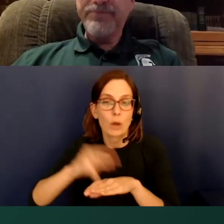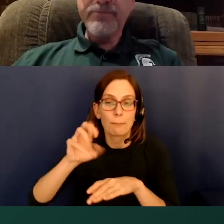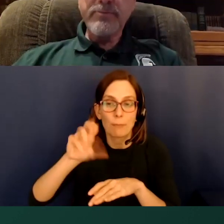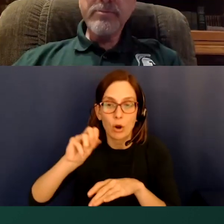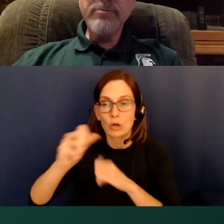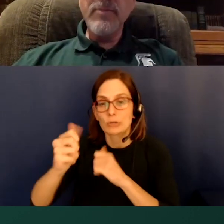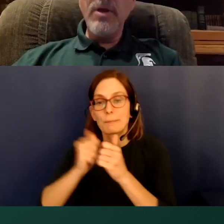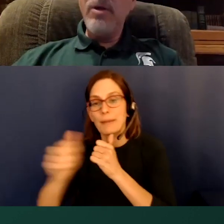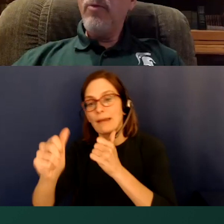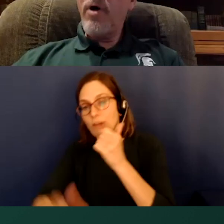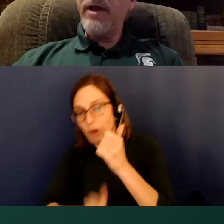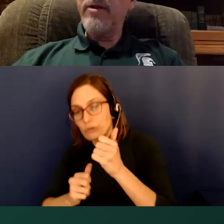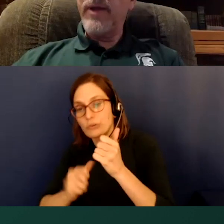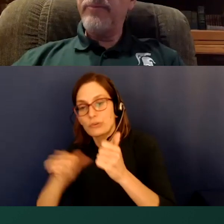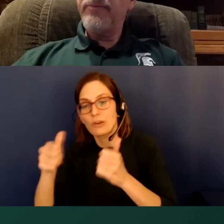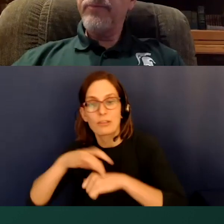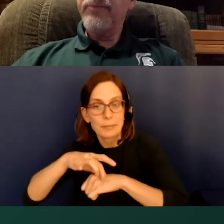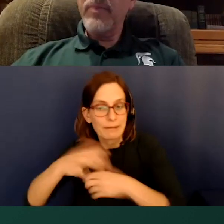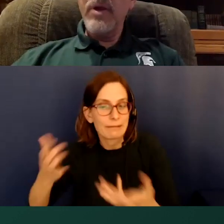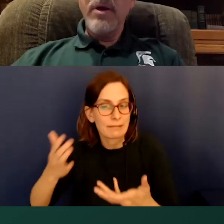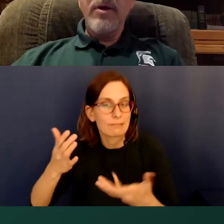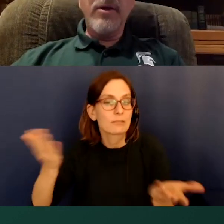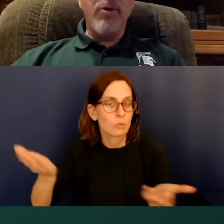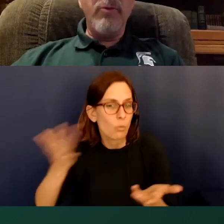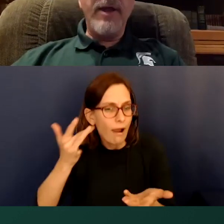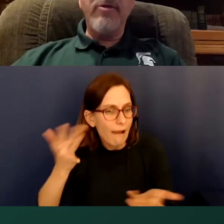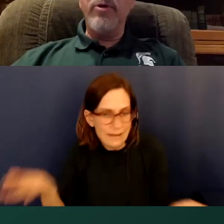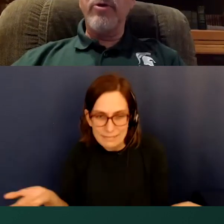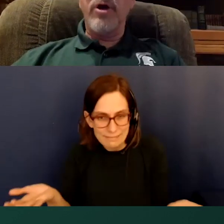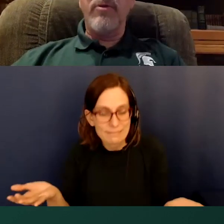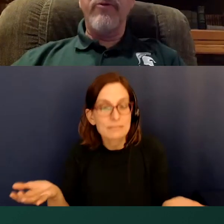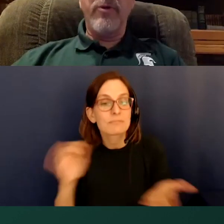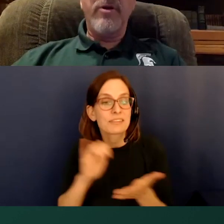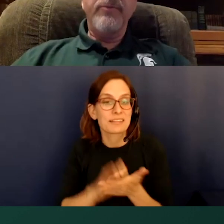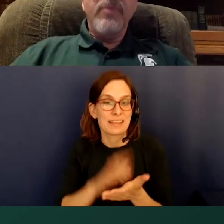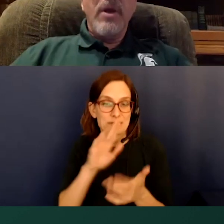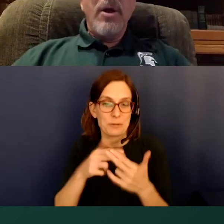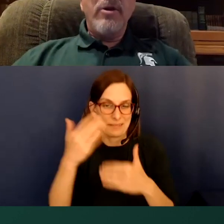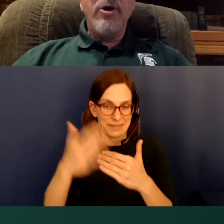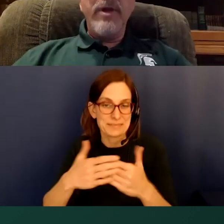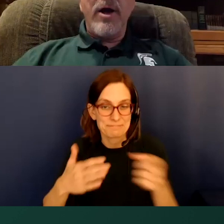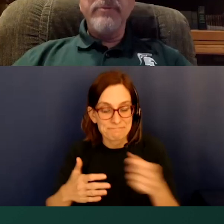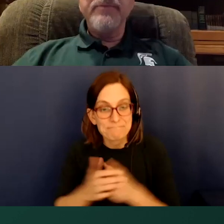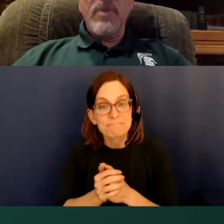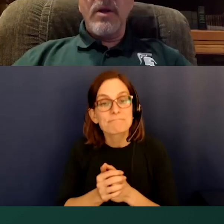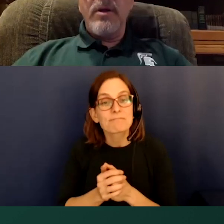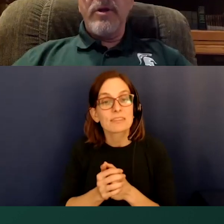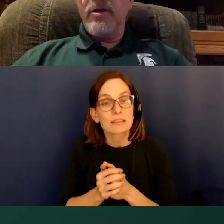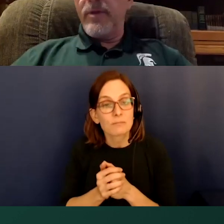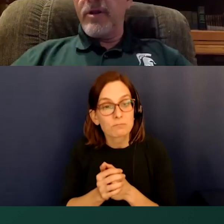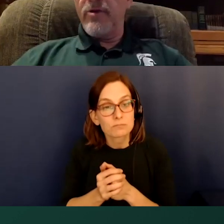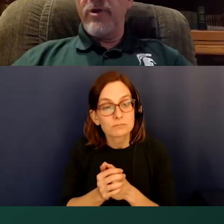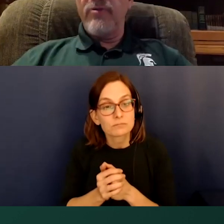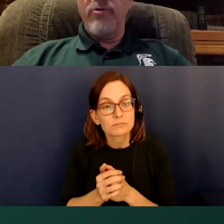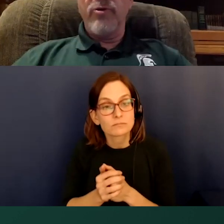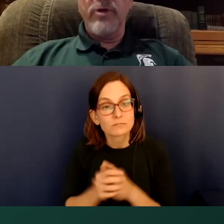Jupiter. Why is that? So that's what we're going to talk about first. So here we are. This is